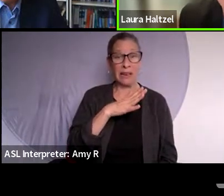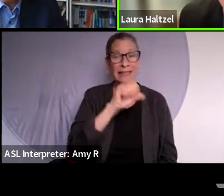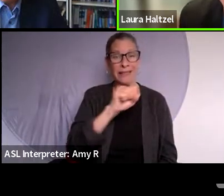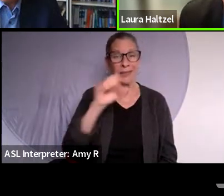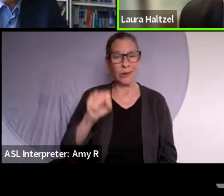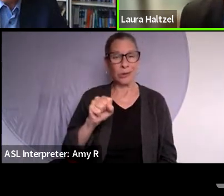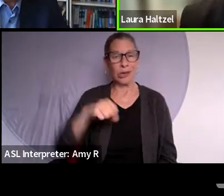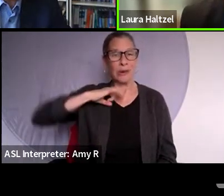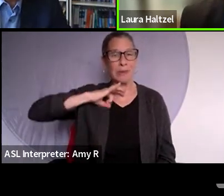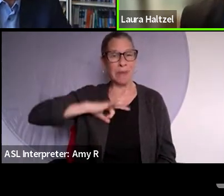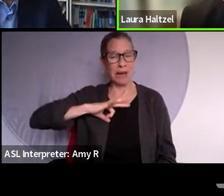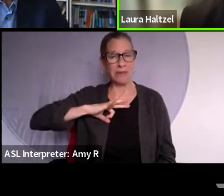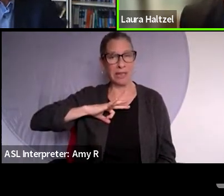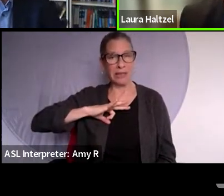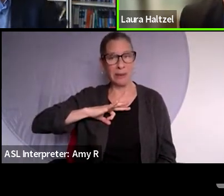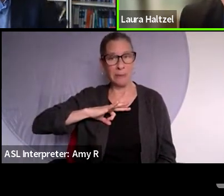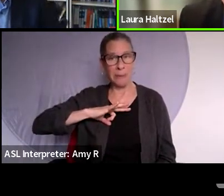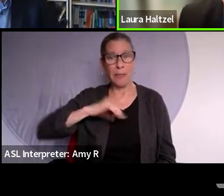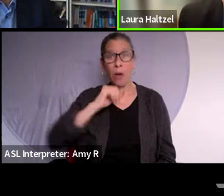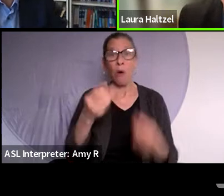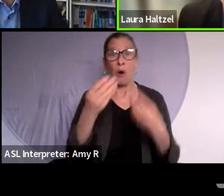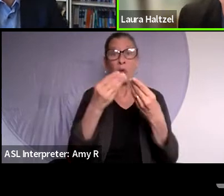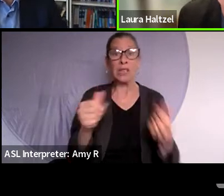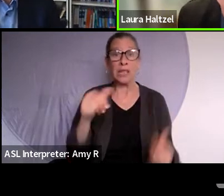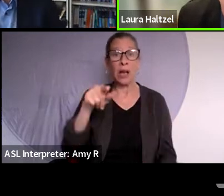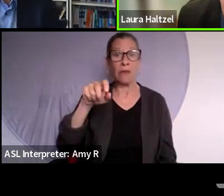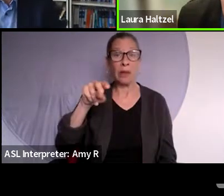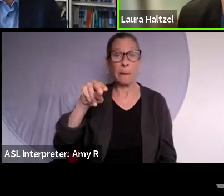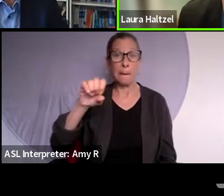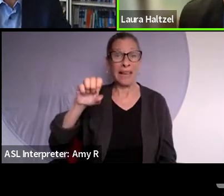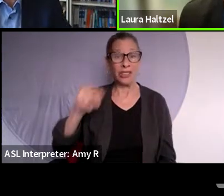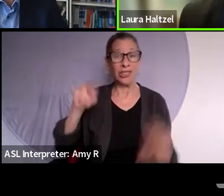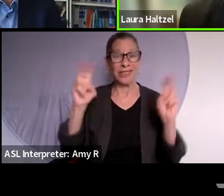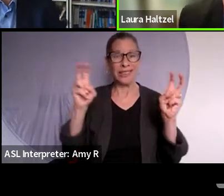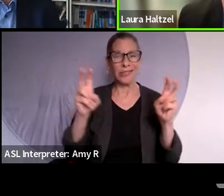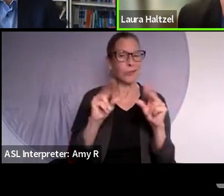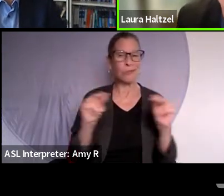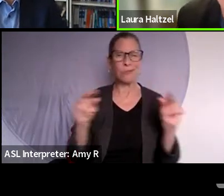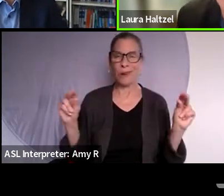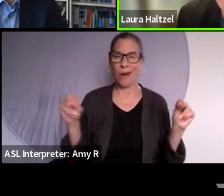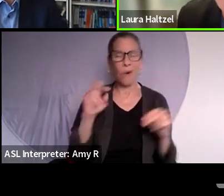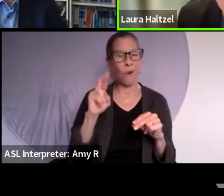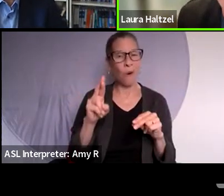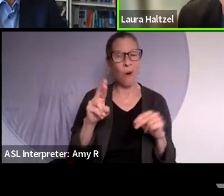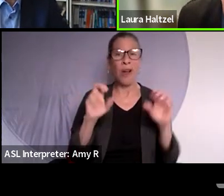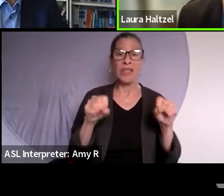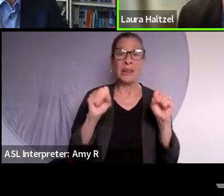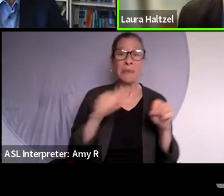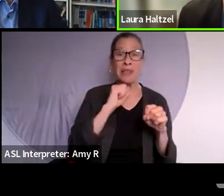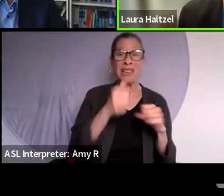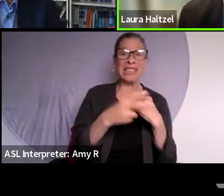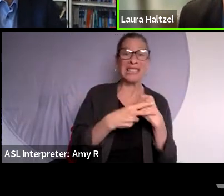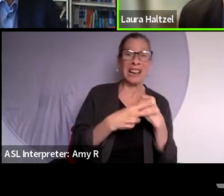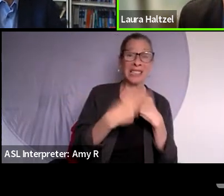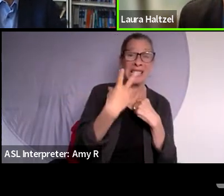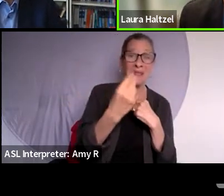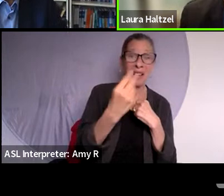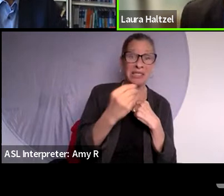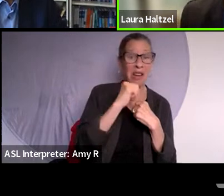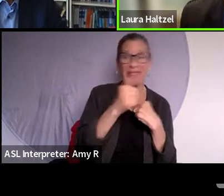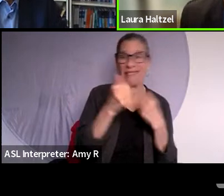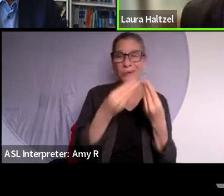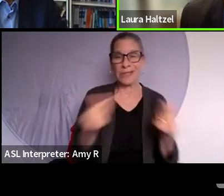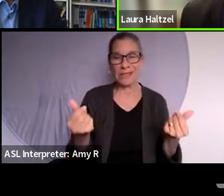Security benefit. Won't resolve the pension issue. It won't resolve the ability to not save outside, but it would be at